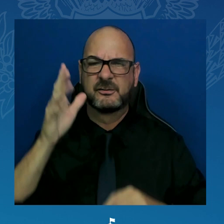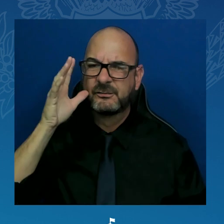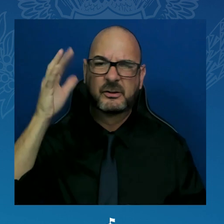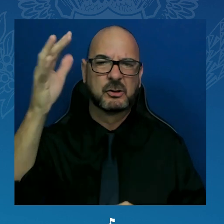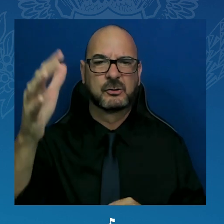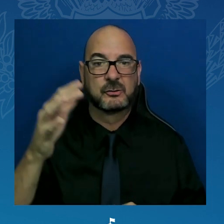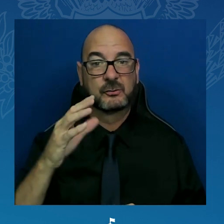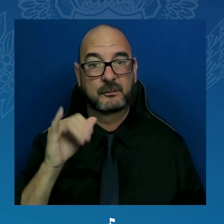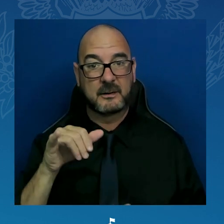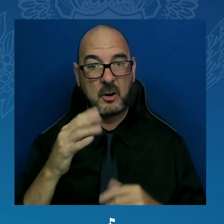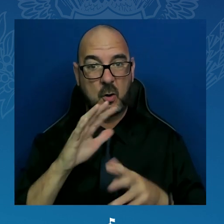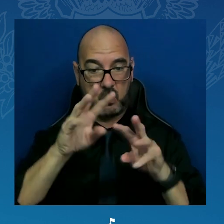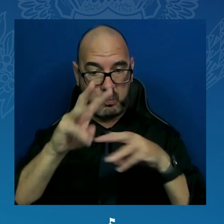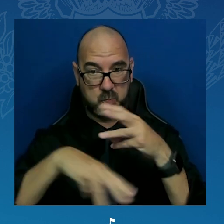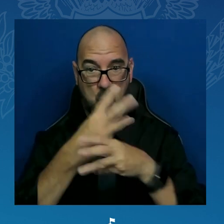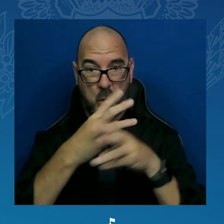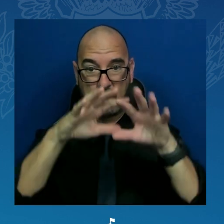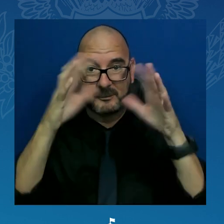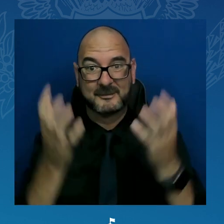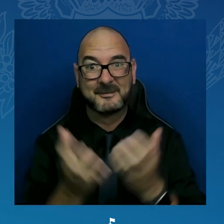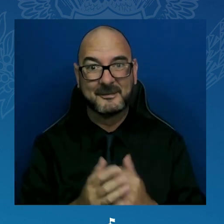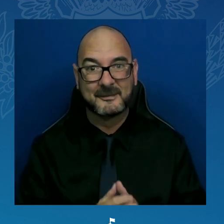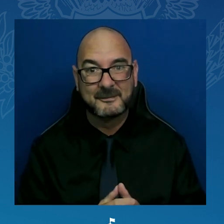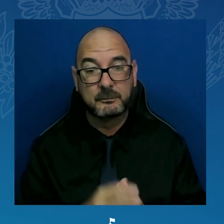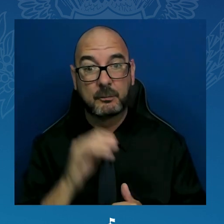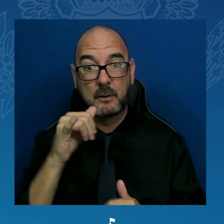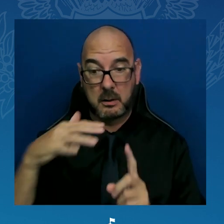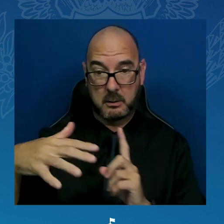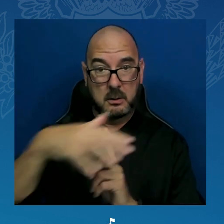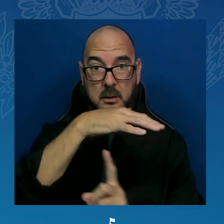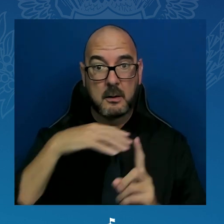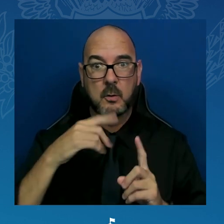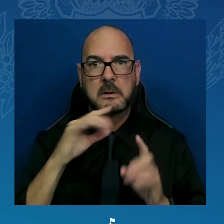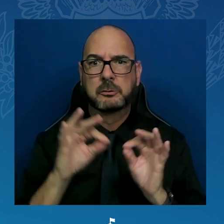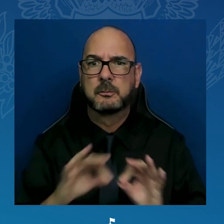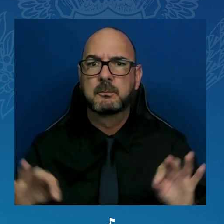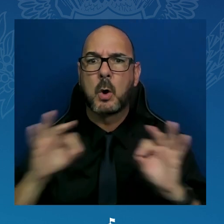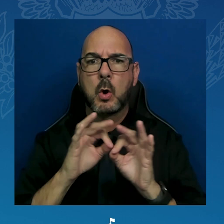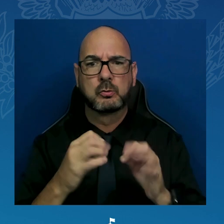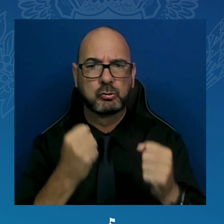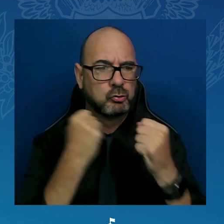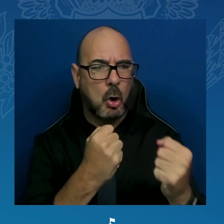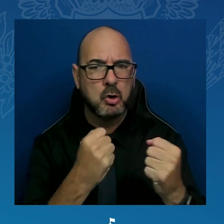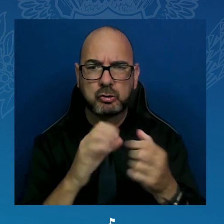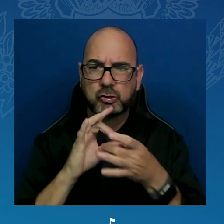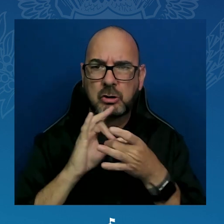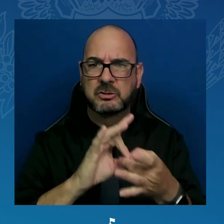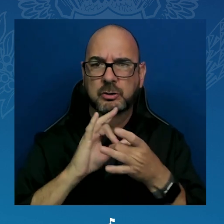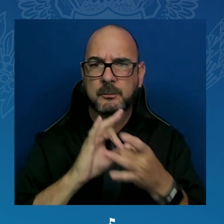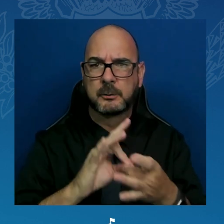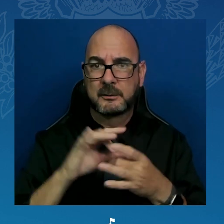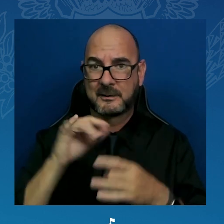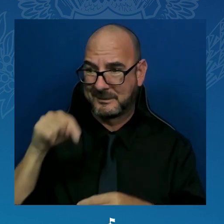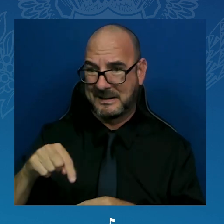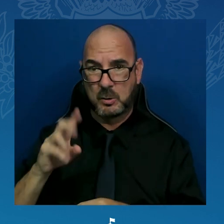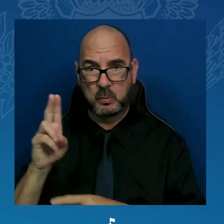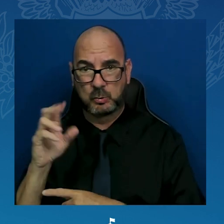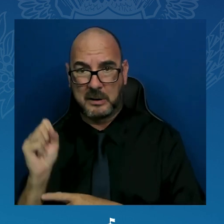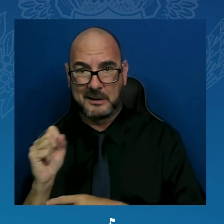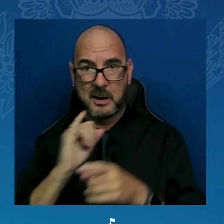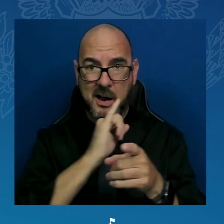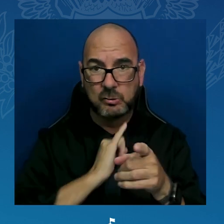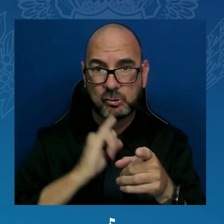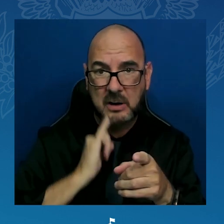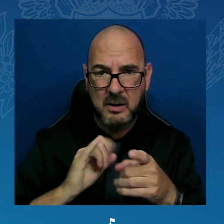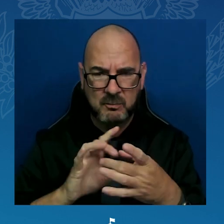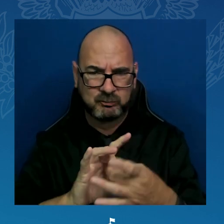future of the world, and in that context, the importance of the strength of the relationship between the United States and Israel. So it is very good